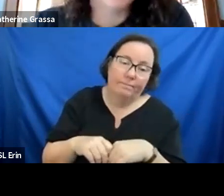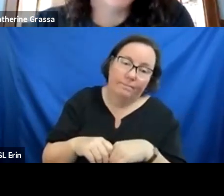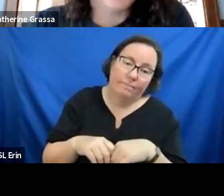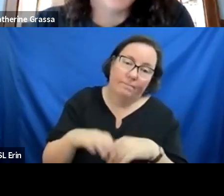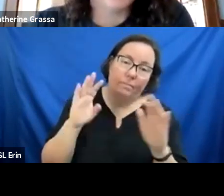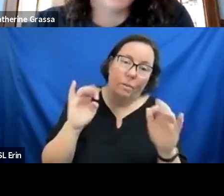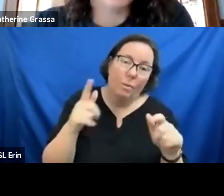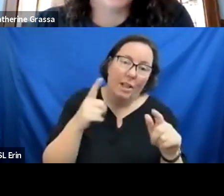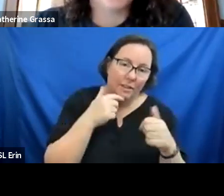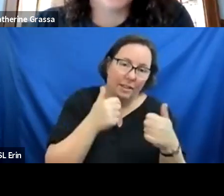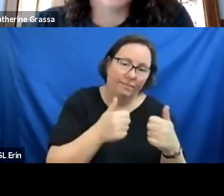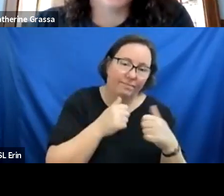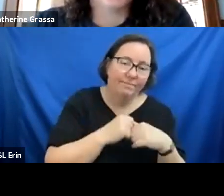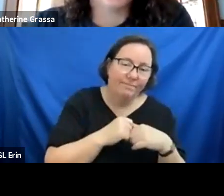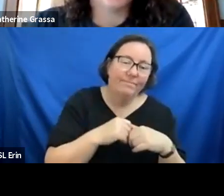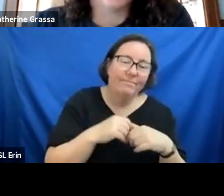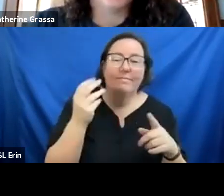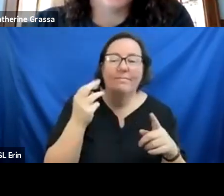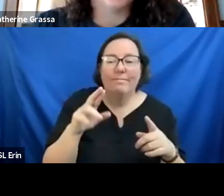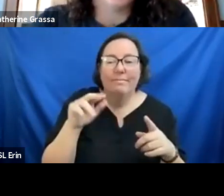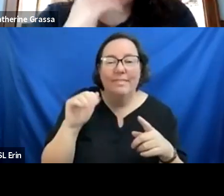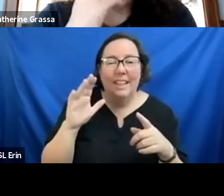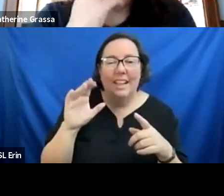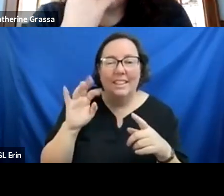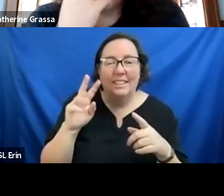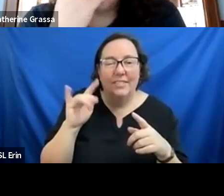Well said. Mr. Acevedo.